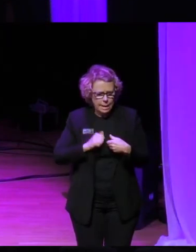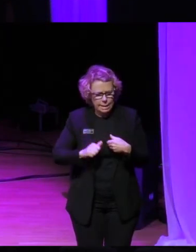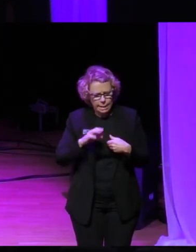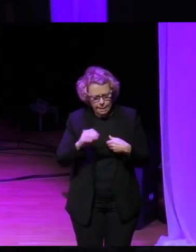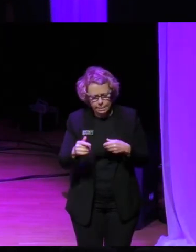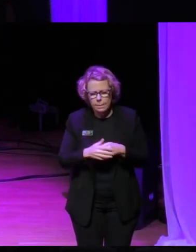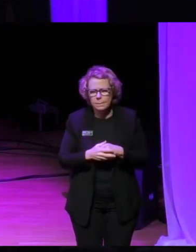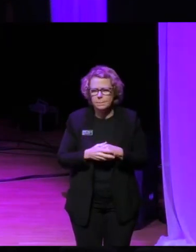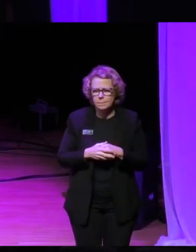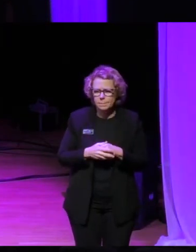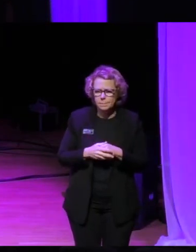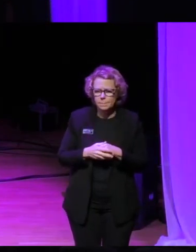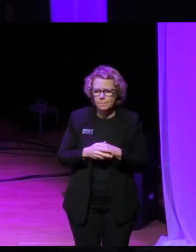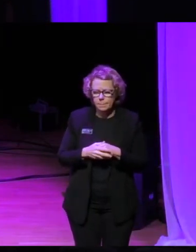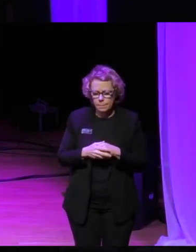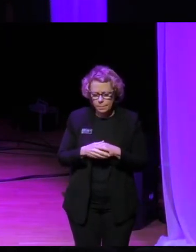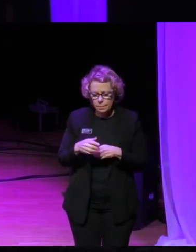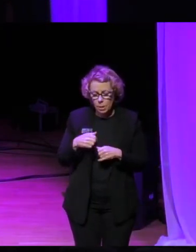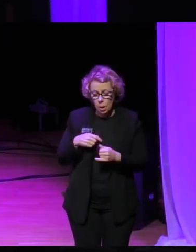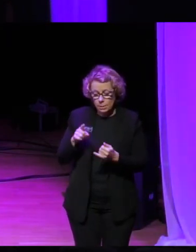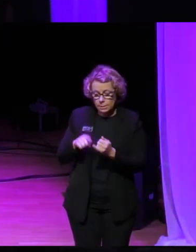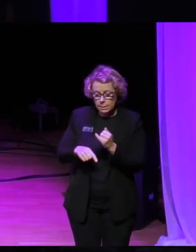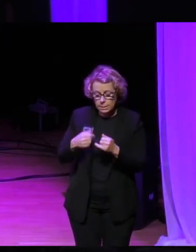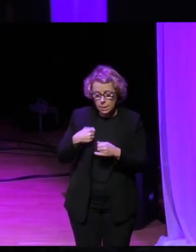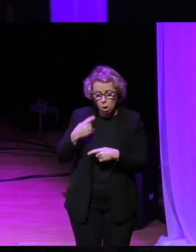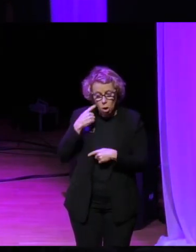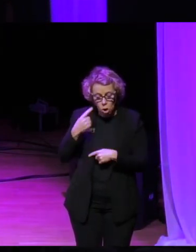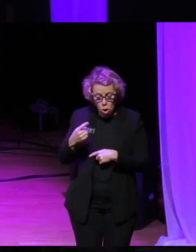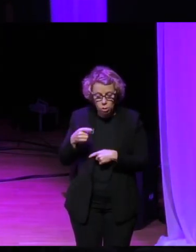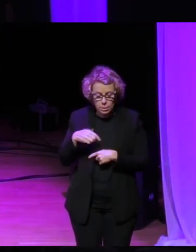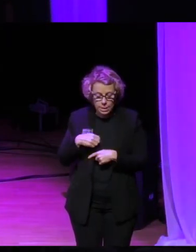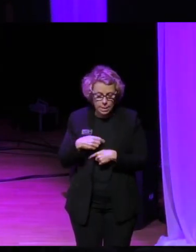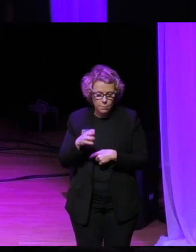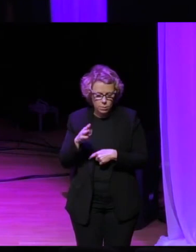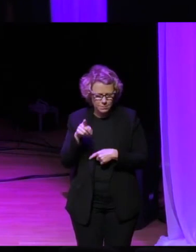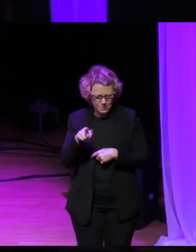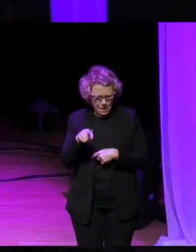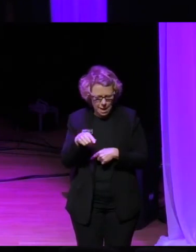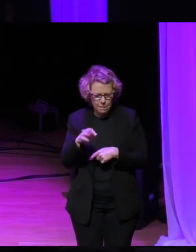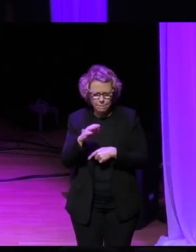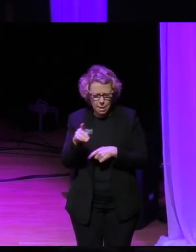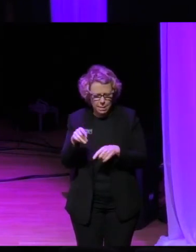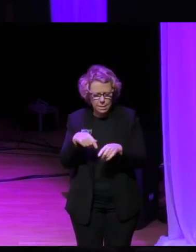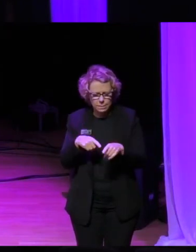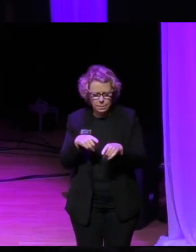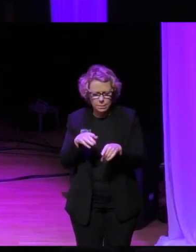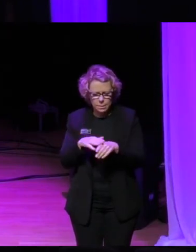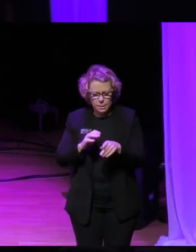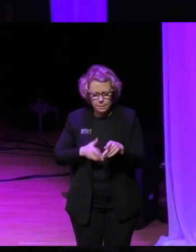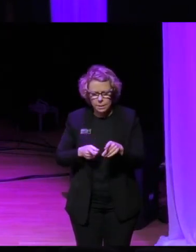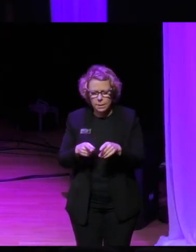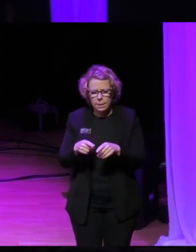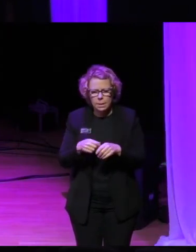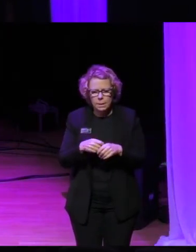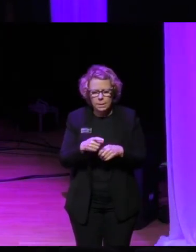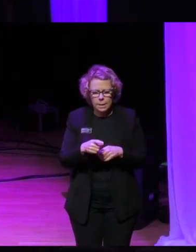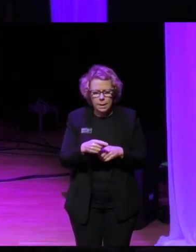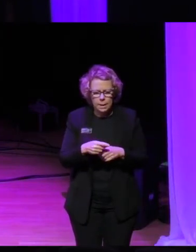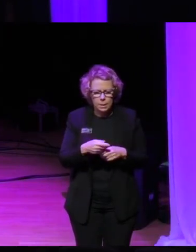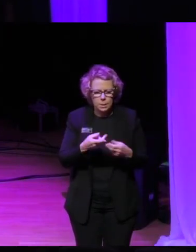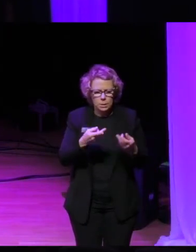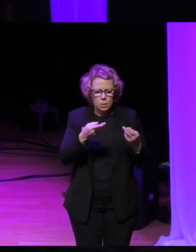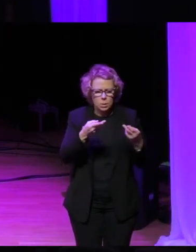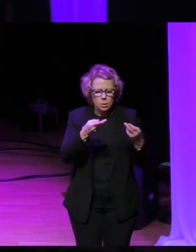and is targeting the ACLU lawyers because saying that you prevented them from you didn't